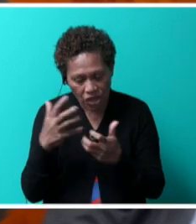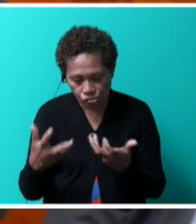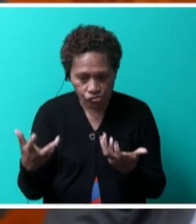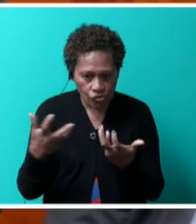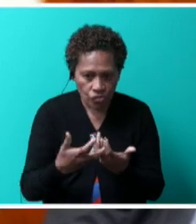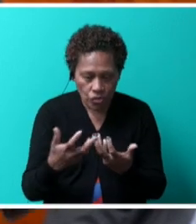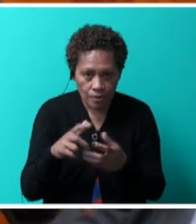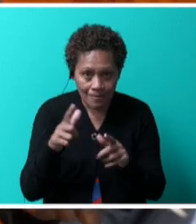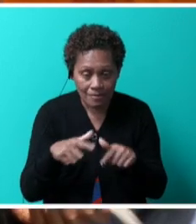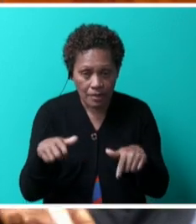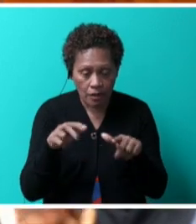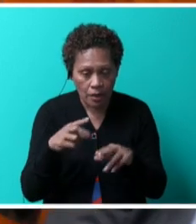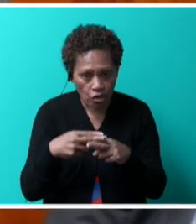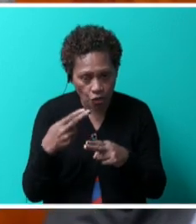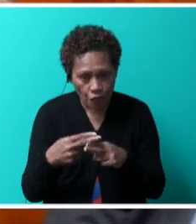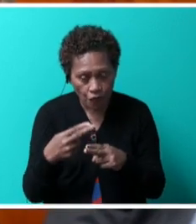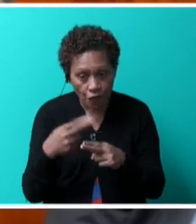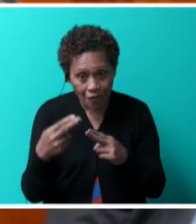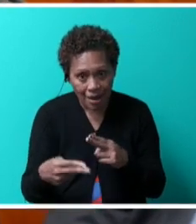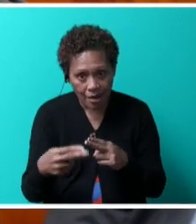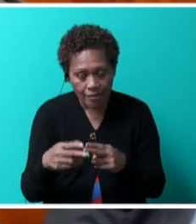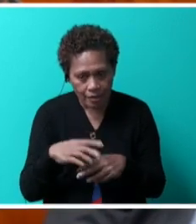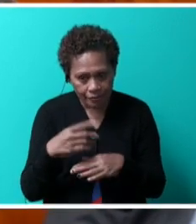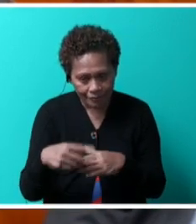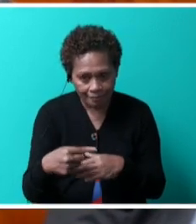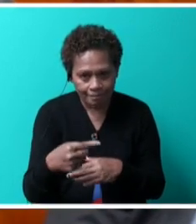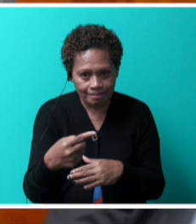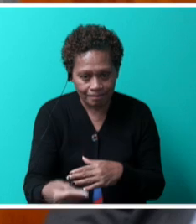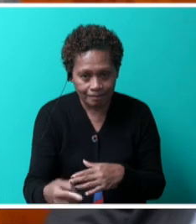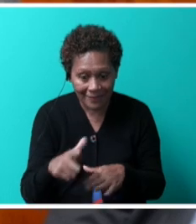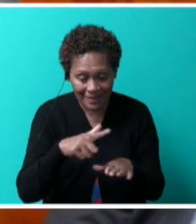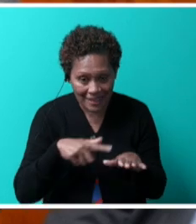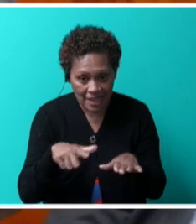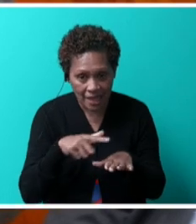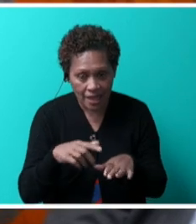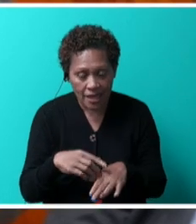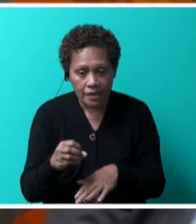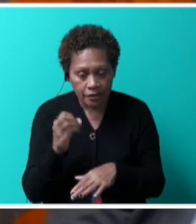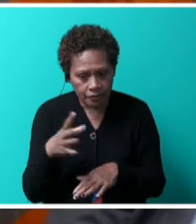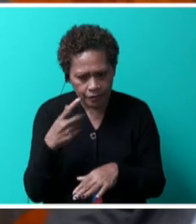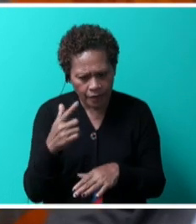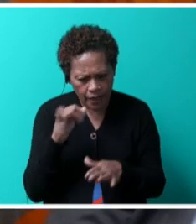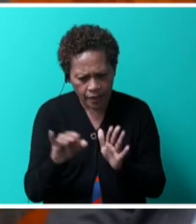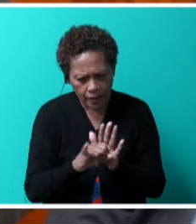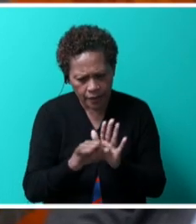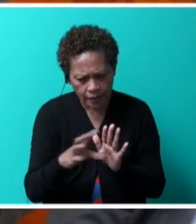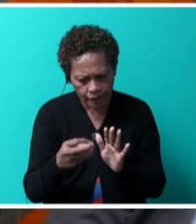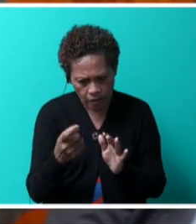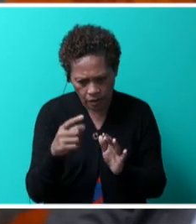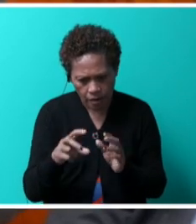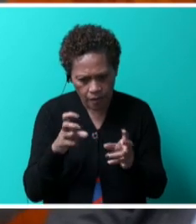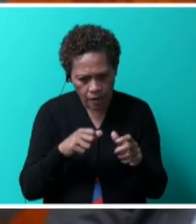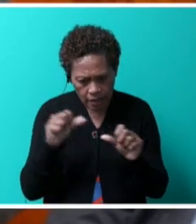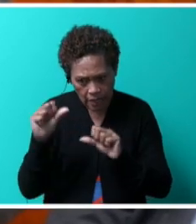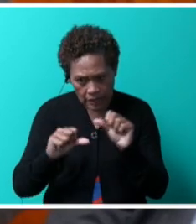farming systems and land sustainability. The selected value chain will be identified through a comprehensive assessment